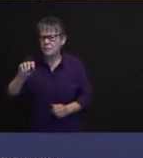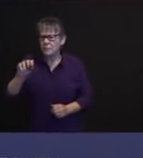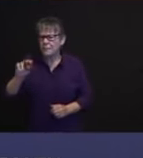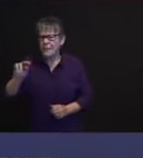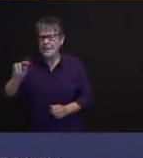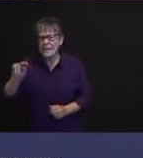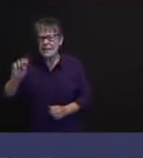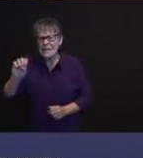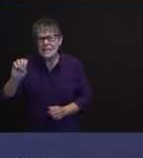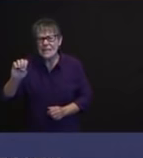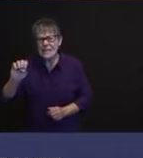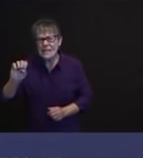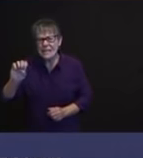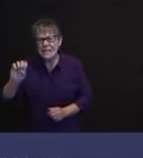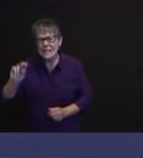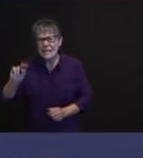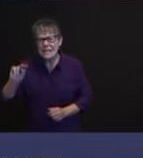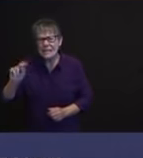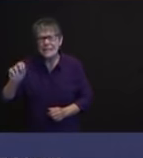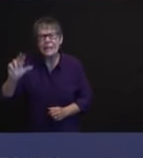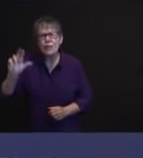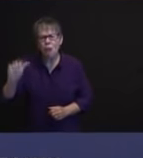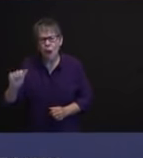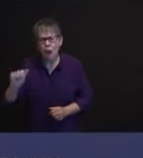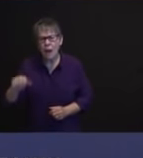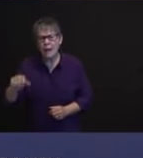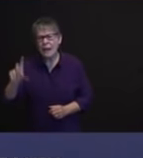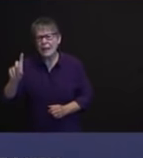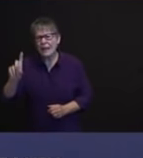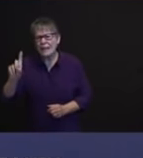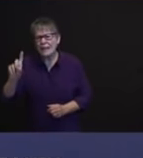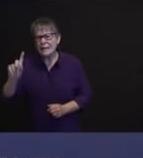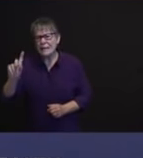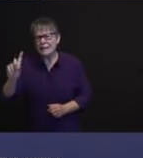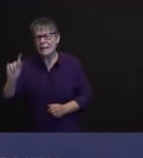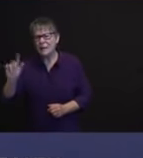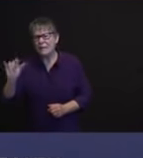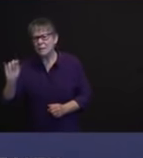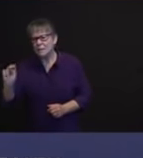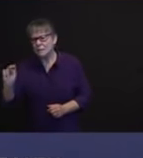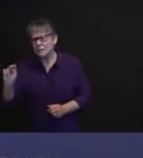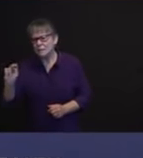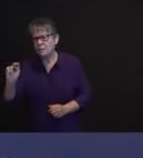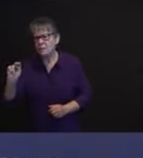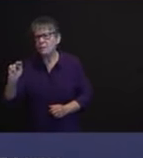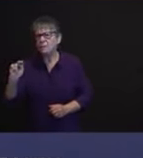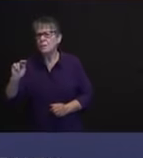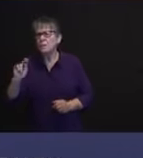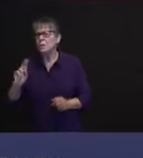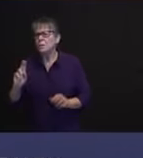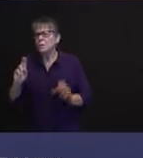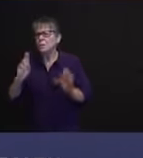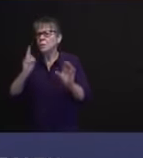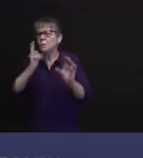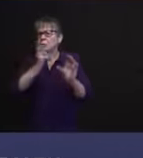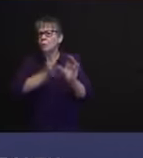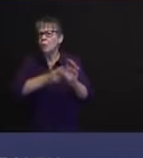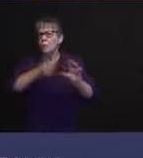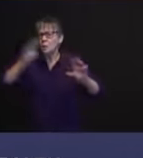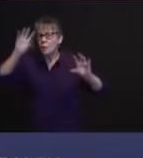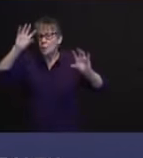and Recovery Commission? And do you know of any other staffers within your administration or members of your administration broadly that are